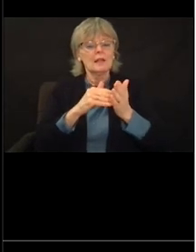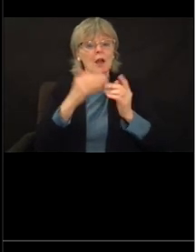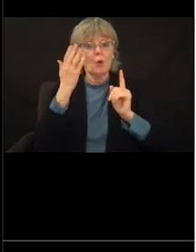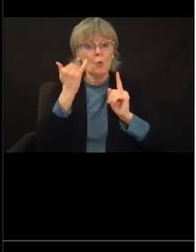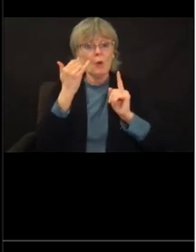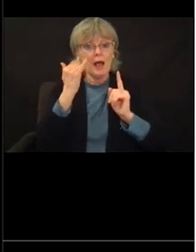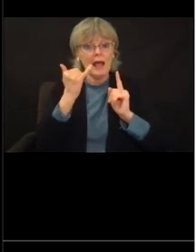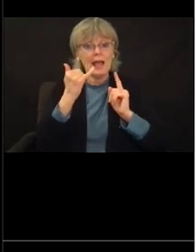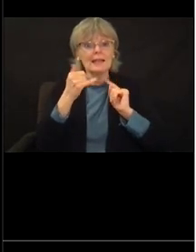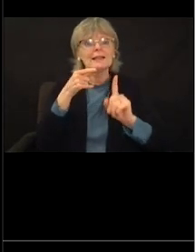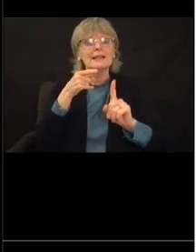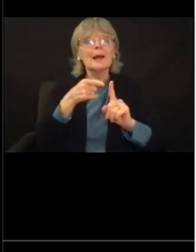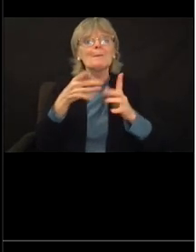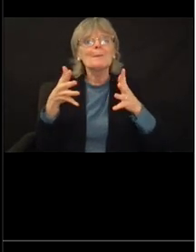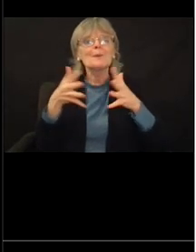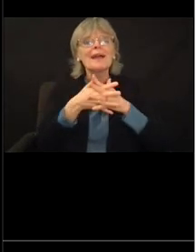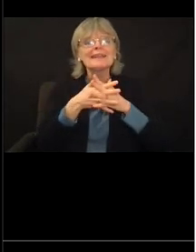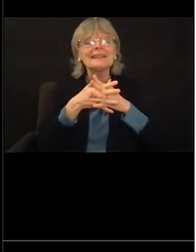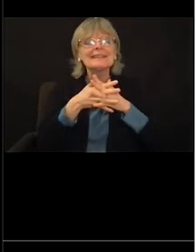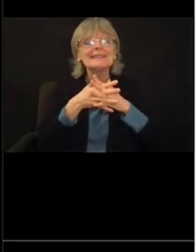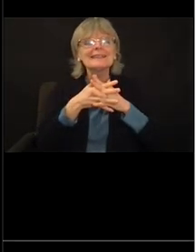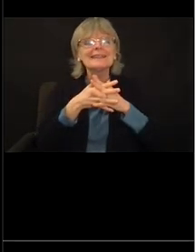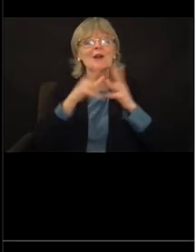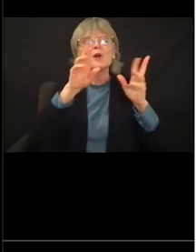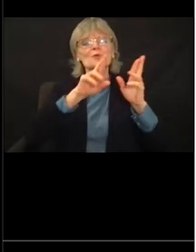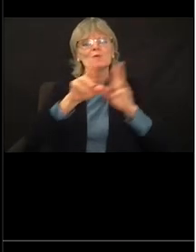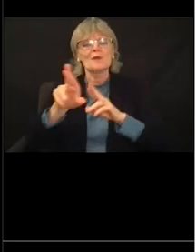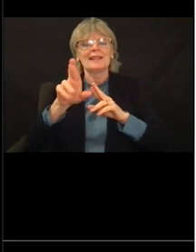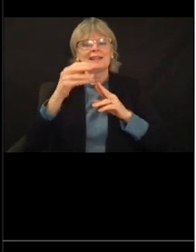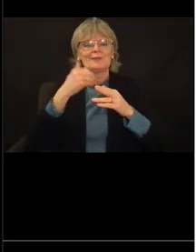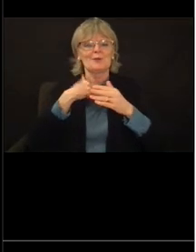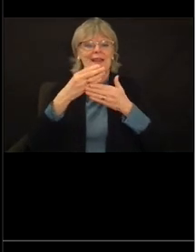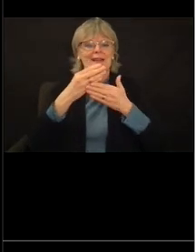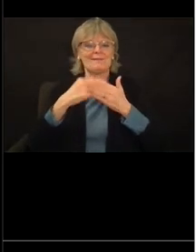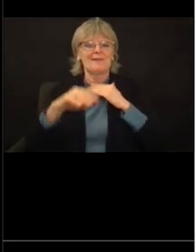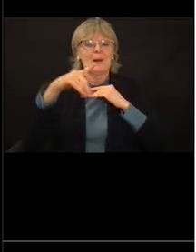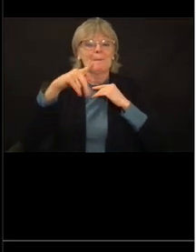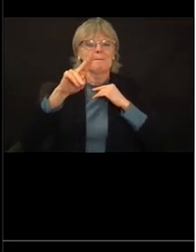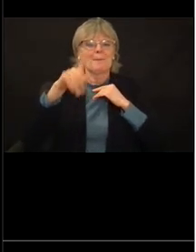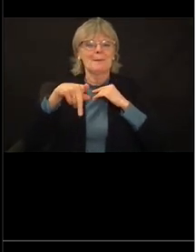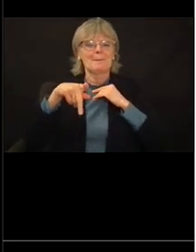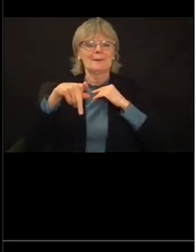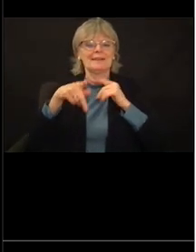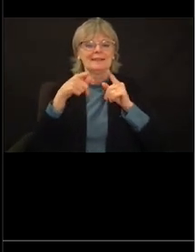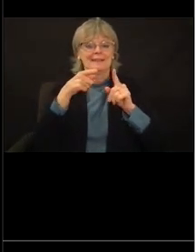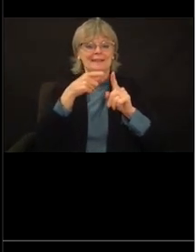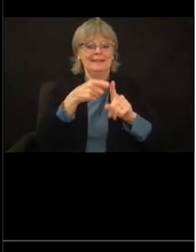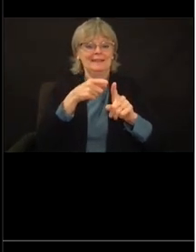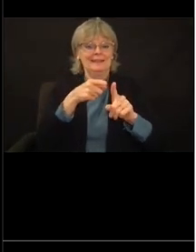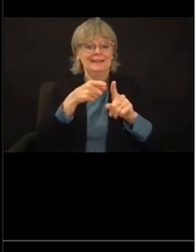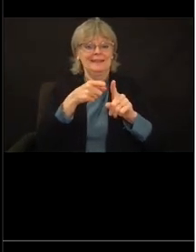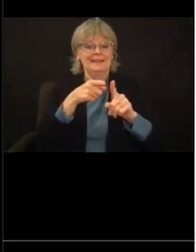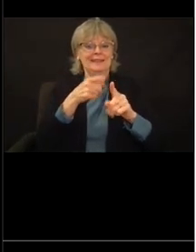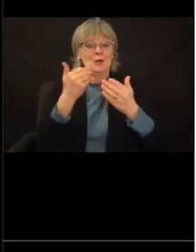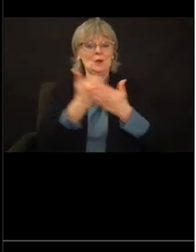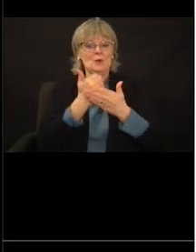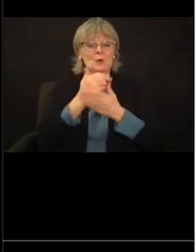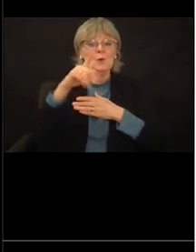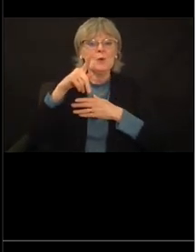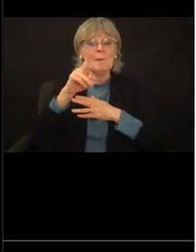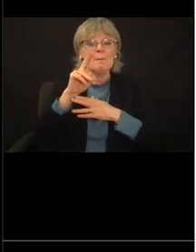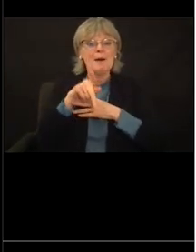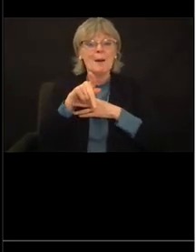was actually pregnant, and she was getting ready to have her pup. So here's a picture of RE20 with her very new pup. You'll notice that